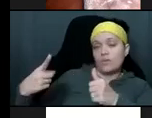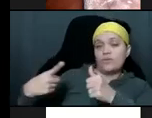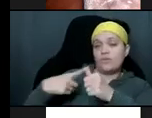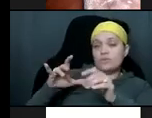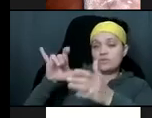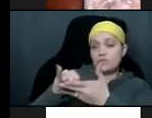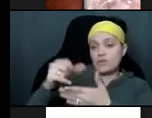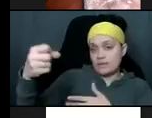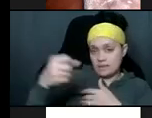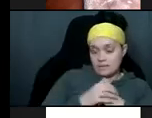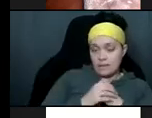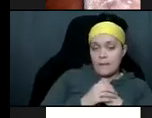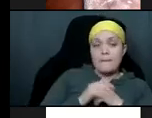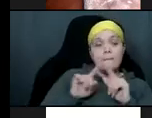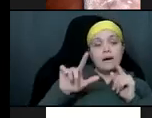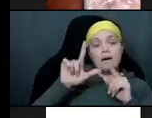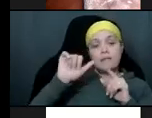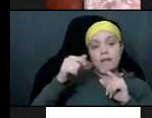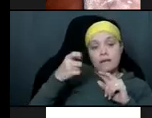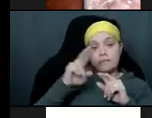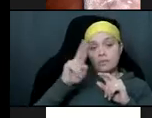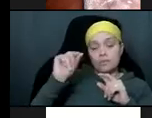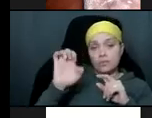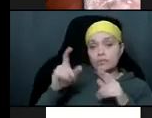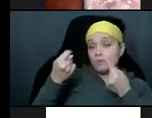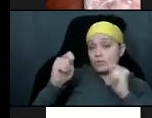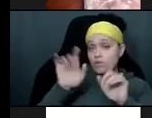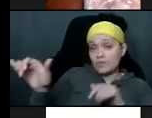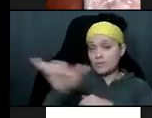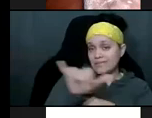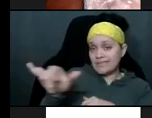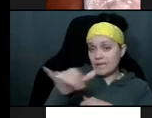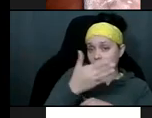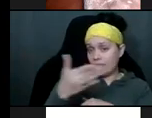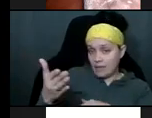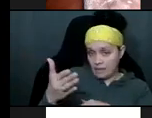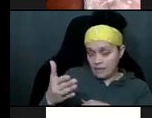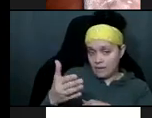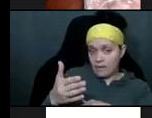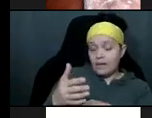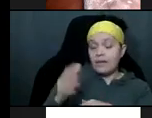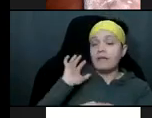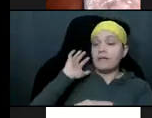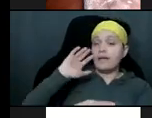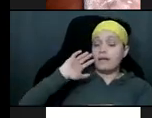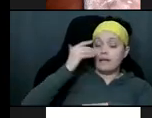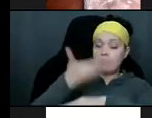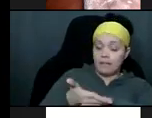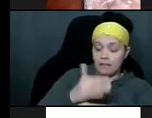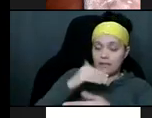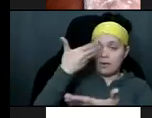so. Lapérouse, they were trying to do the same thing. They landed on Australia to